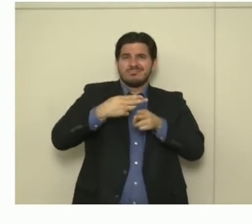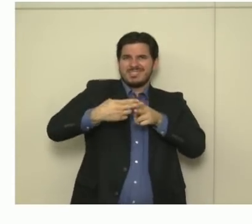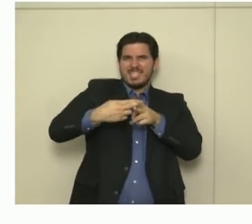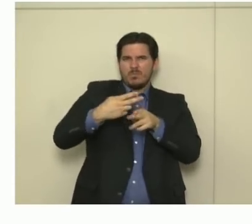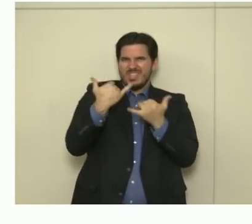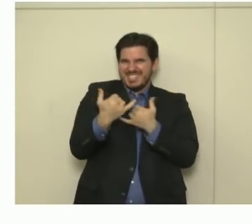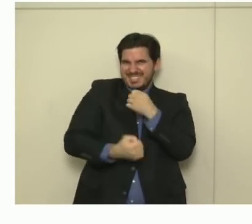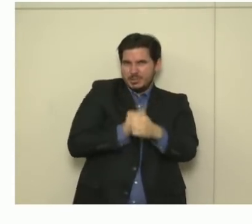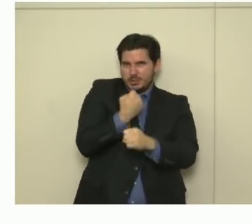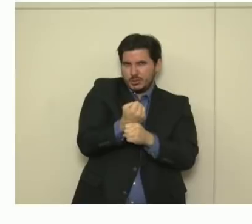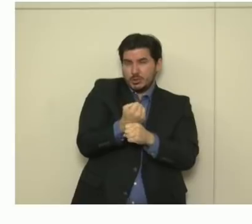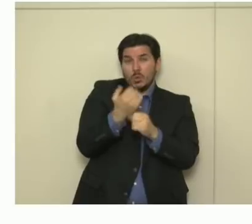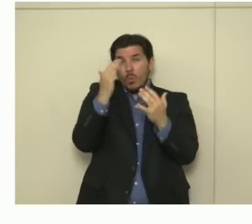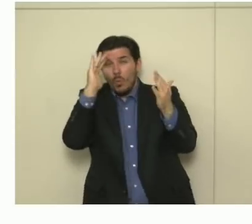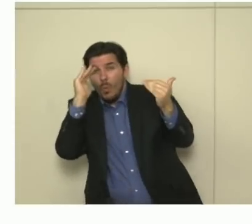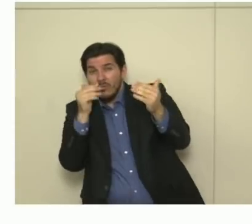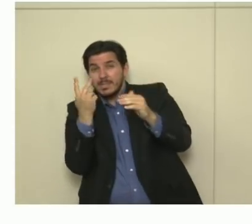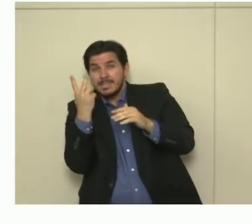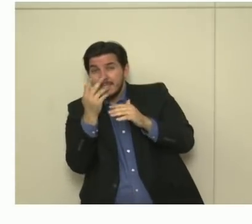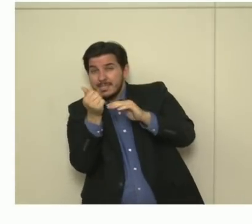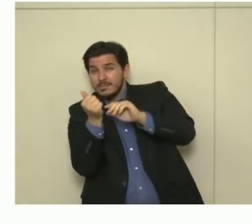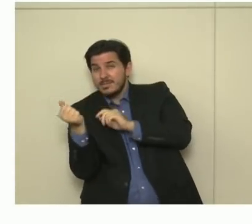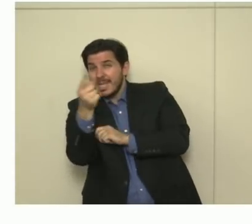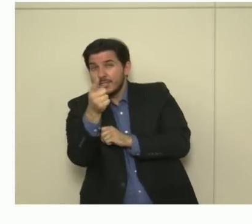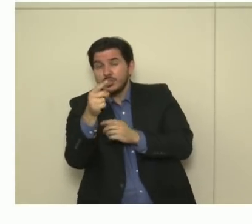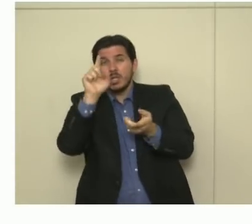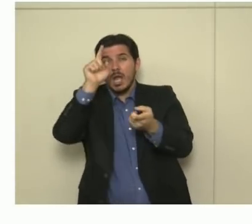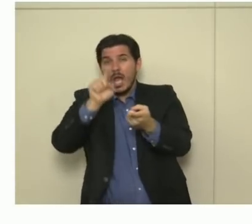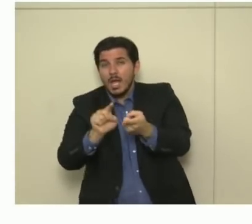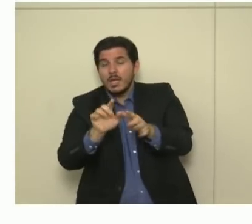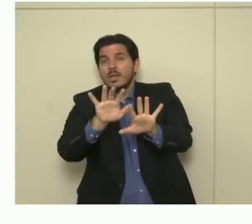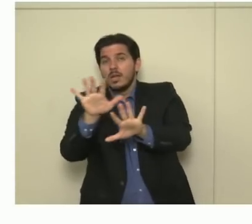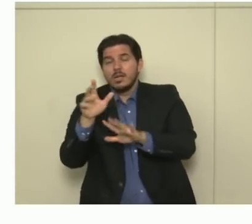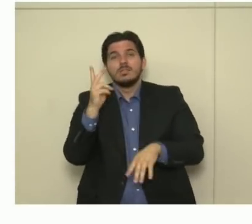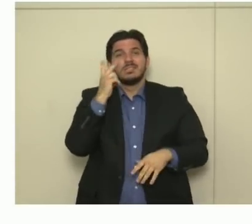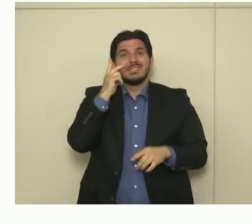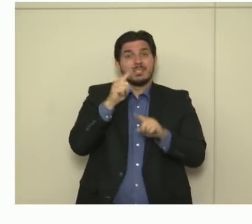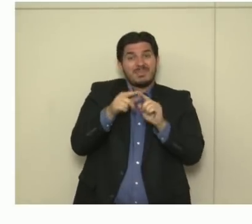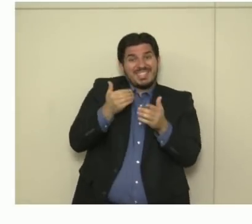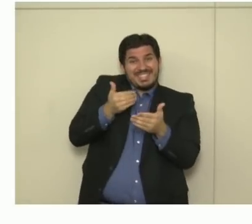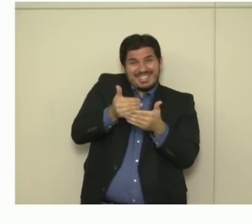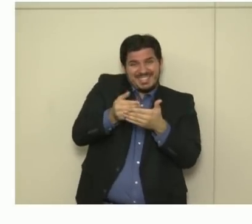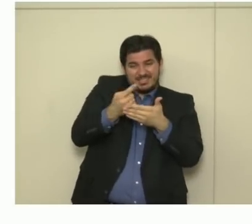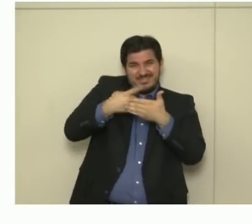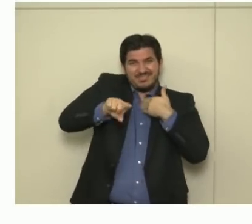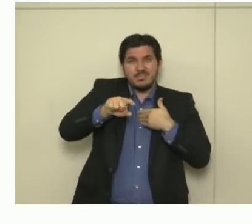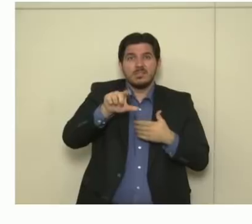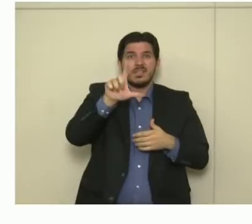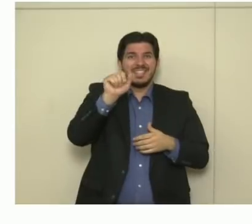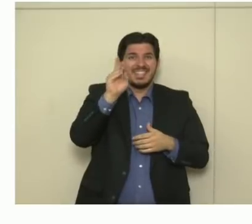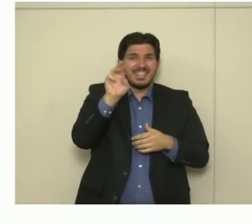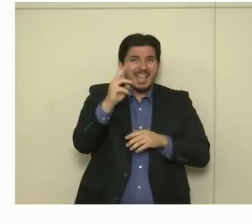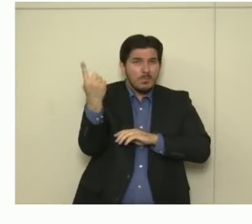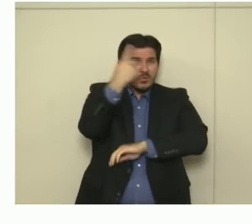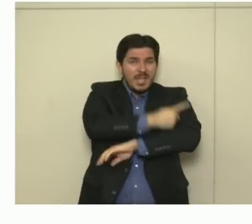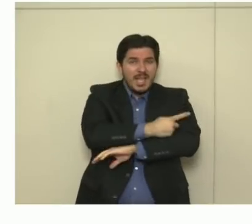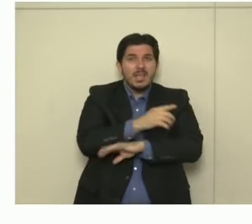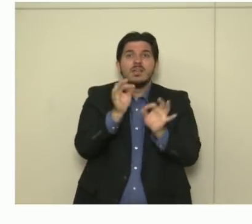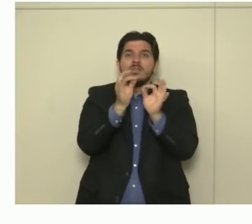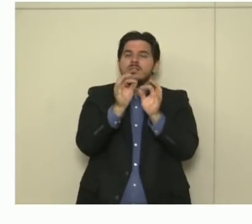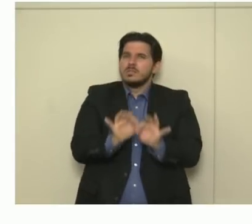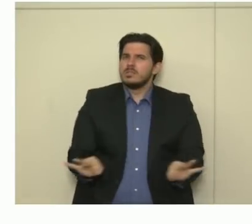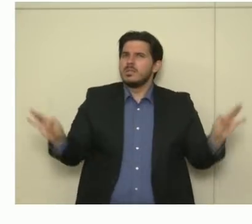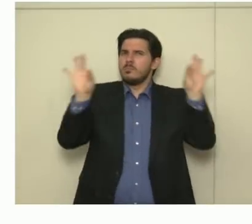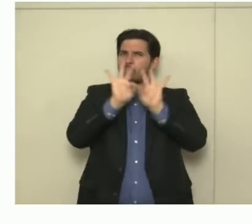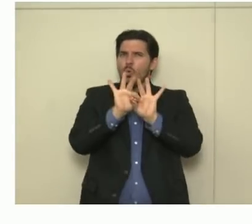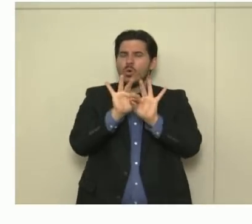numbers. So I think the biggest thing we all can do this Labor Day weekend coming up is have good plans, make safe plans, keep